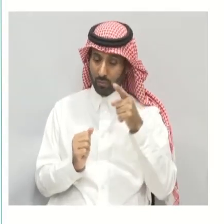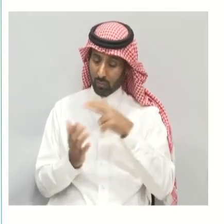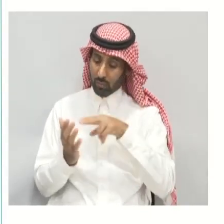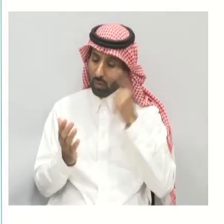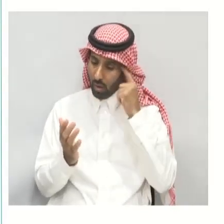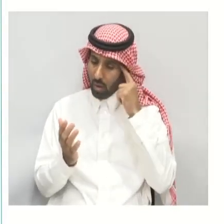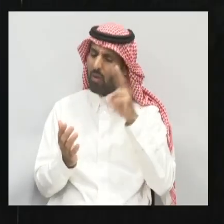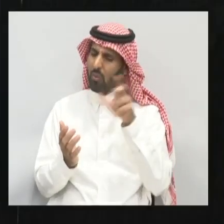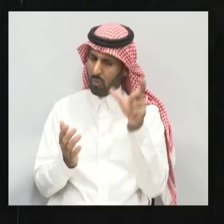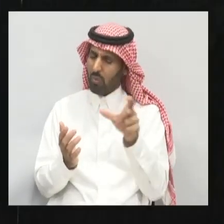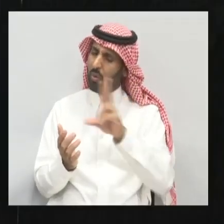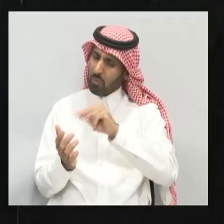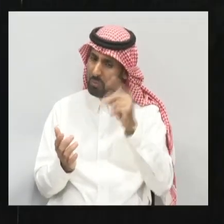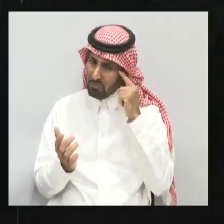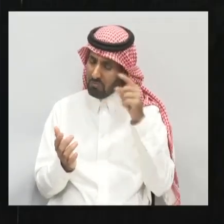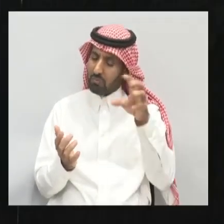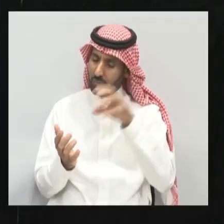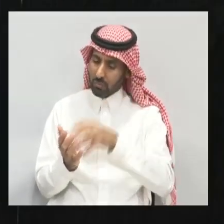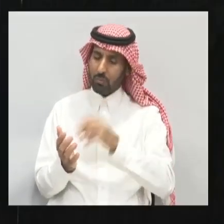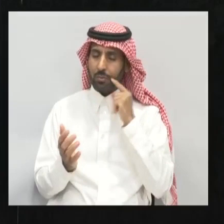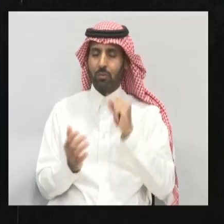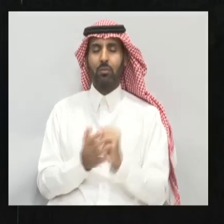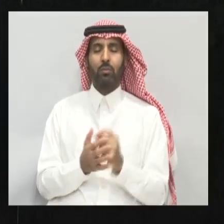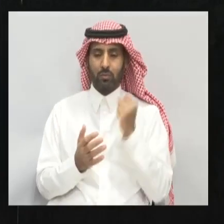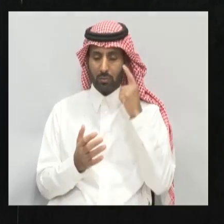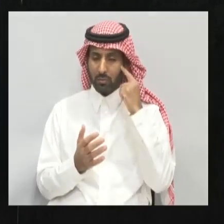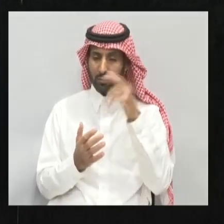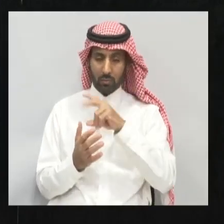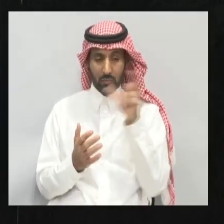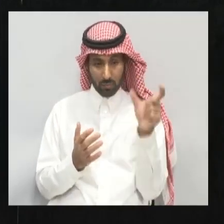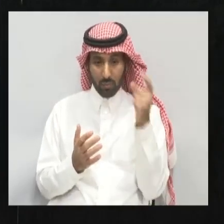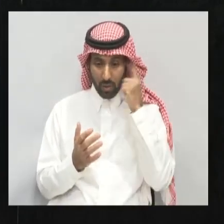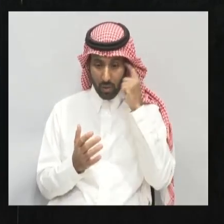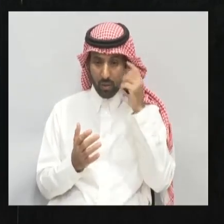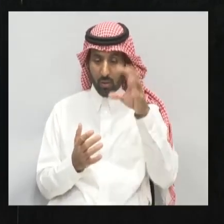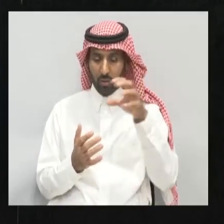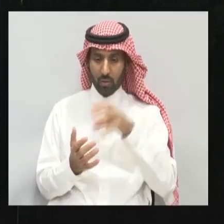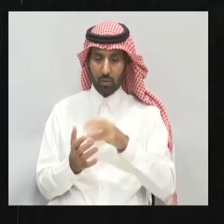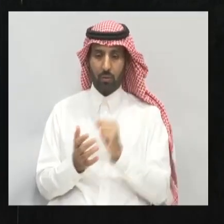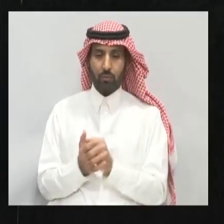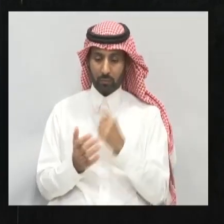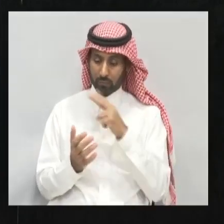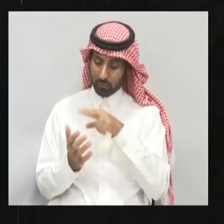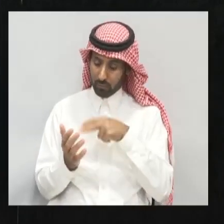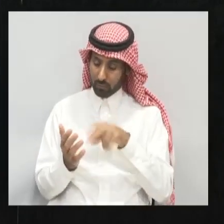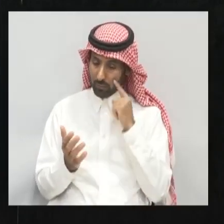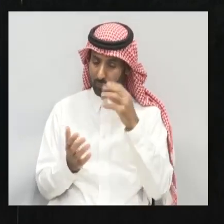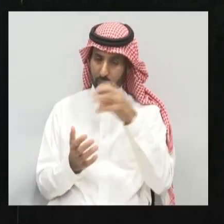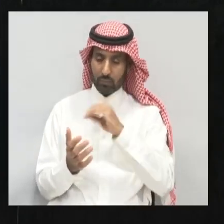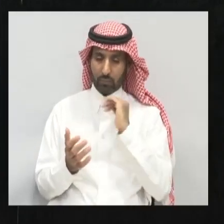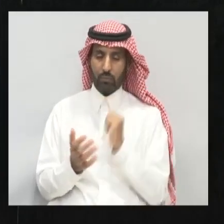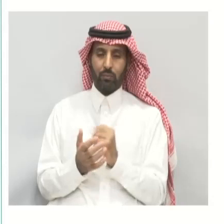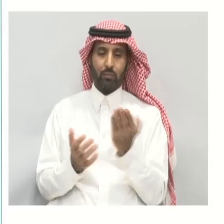well. When you have a comprehension question, you can read the word and use that word when you are looking for the